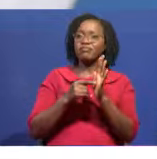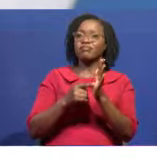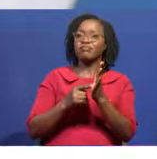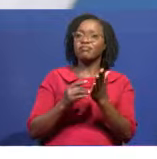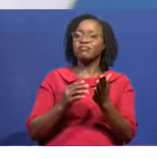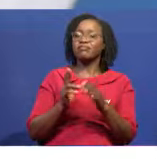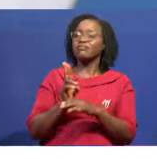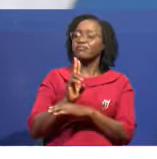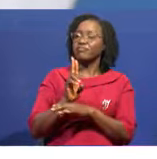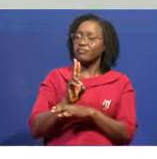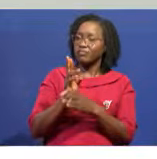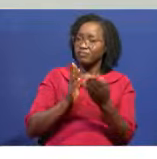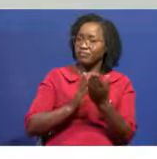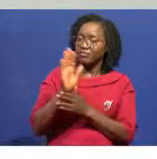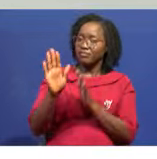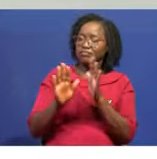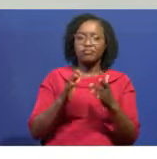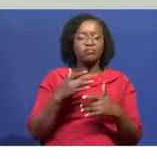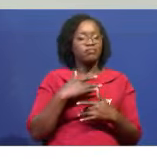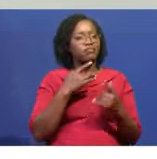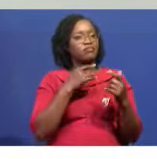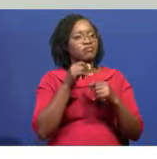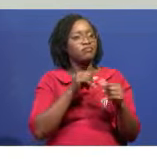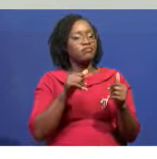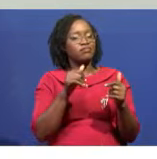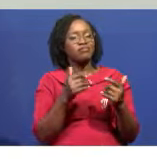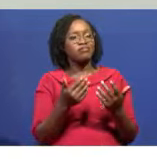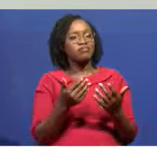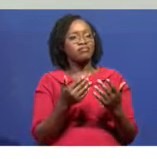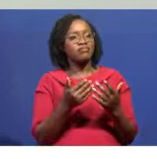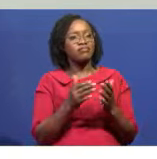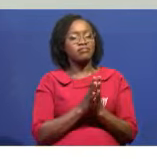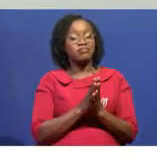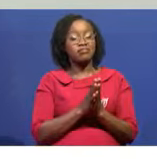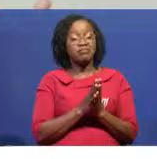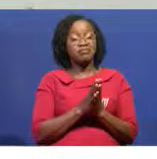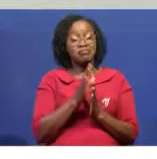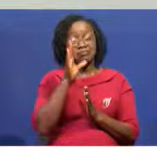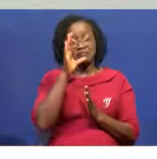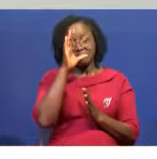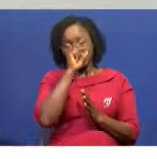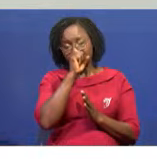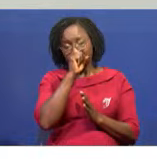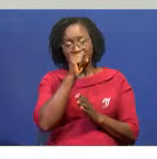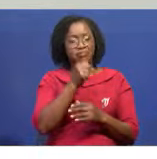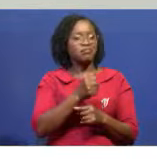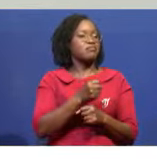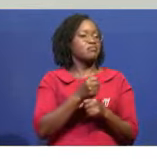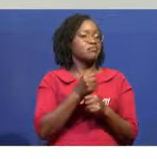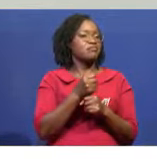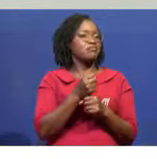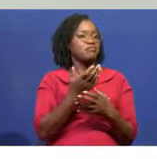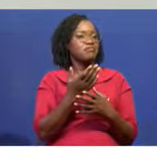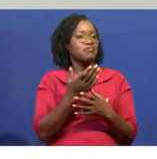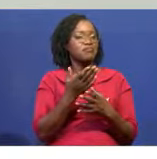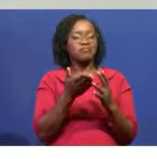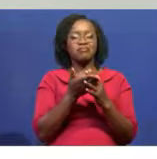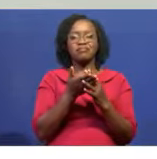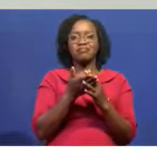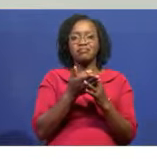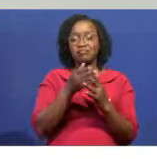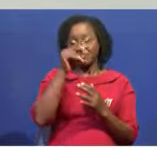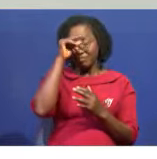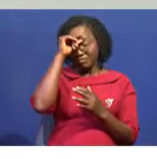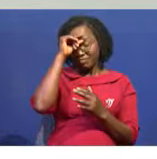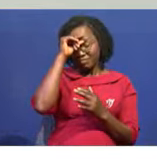right. And it's very interesting you're talking about in terms of that mistrust that is there between the governed and the people who are ruling them. Correct. In